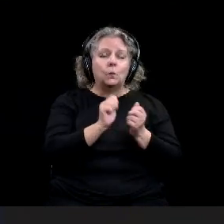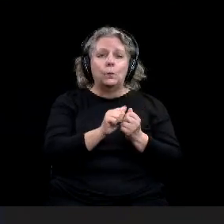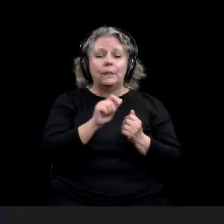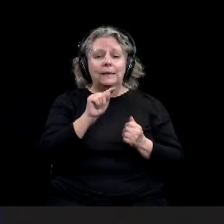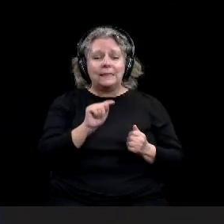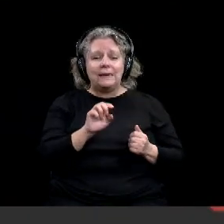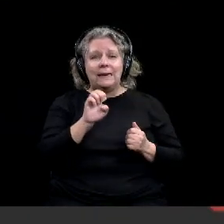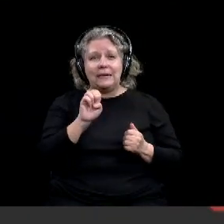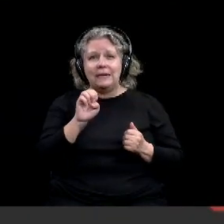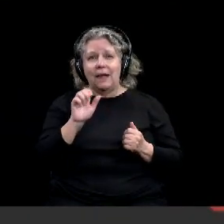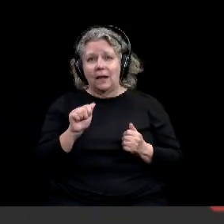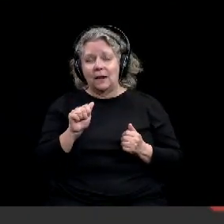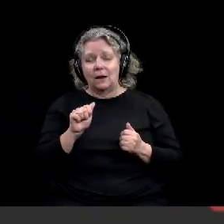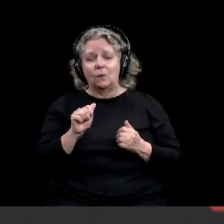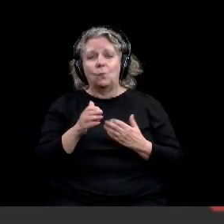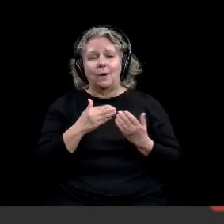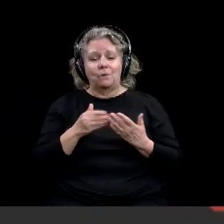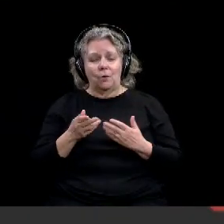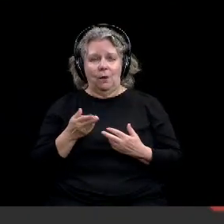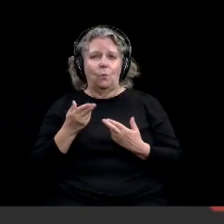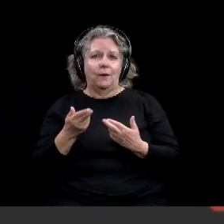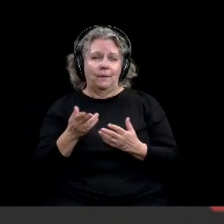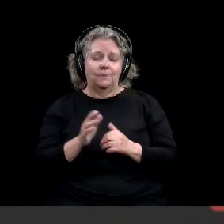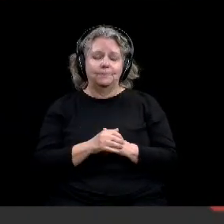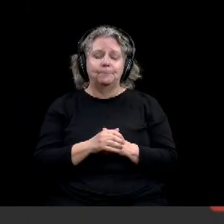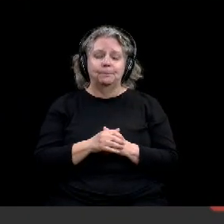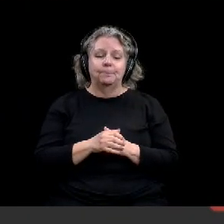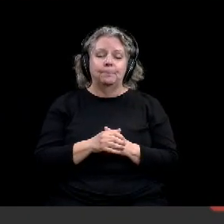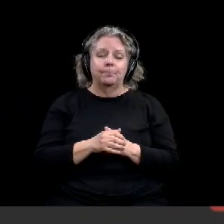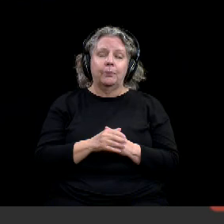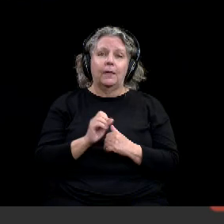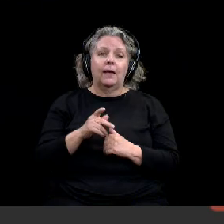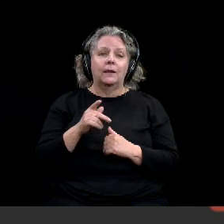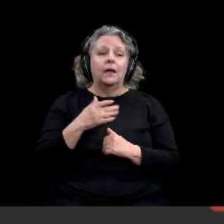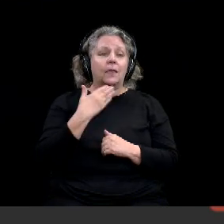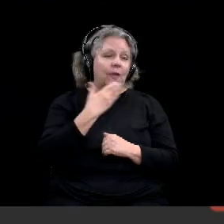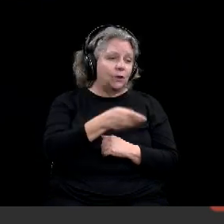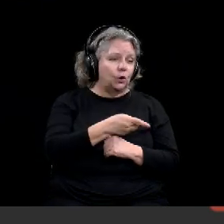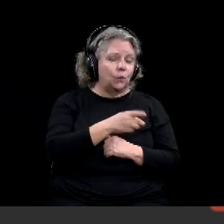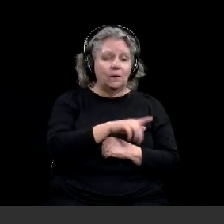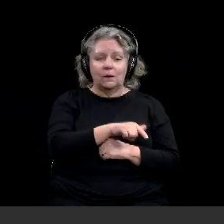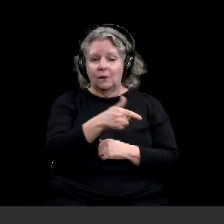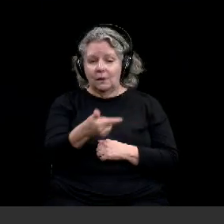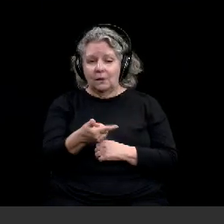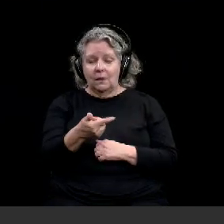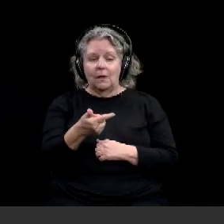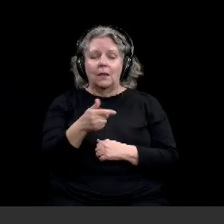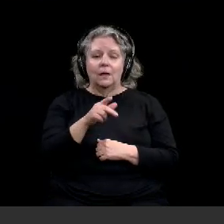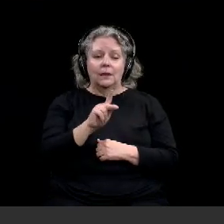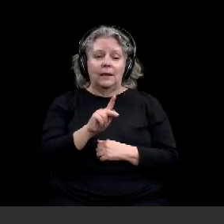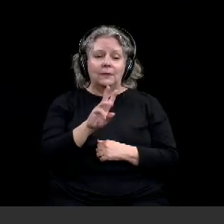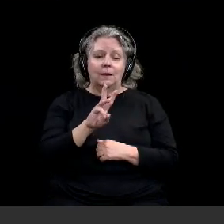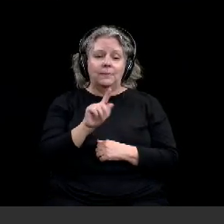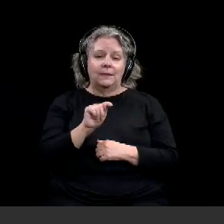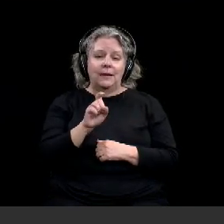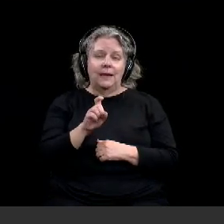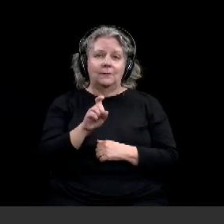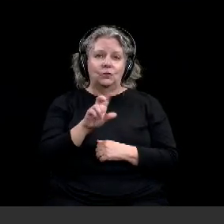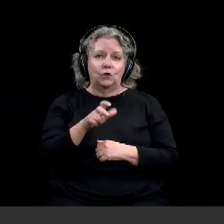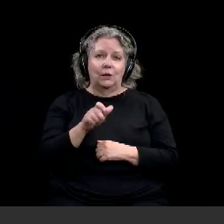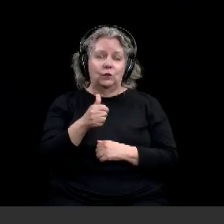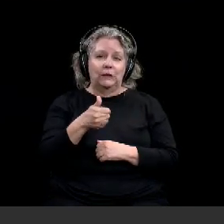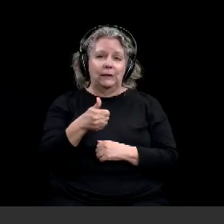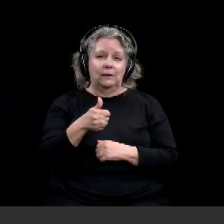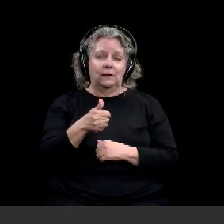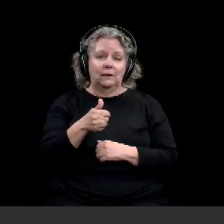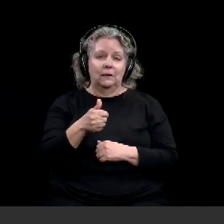Okay, thank you, Rihanna. Let's go back to Hannah Hall with KWTX News 10. Hannah, you have another question? Yes,